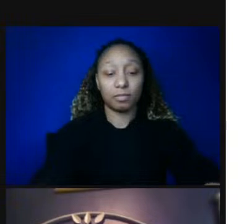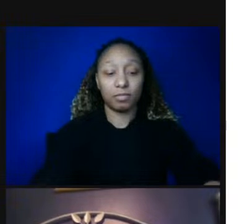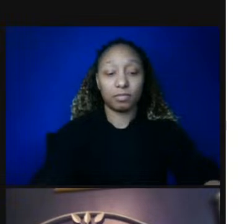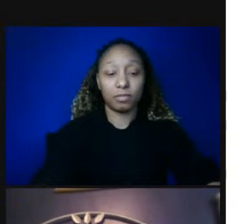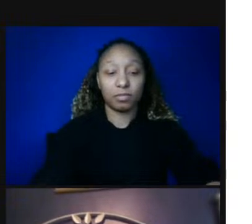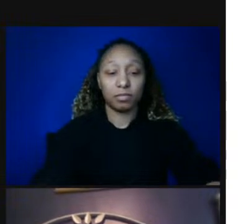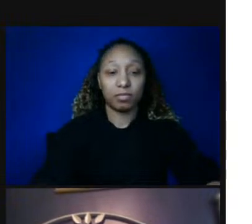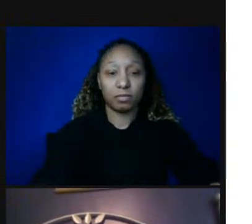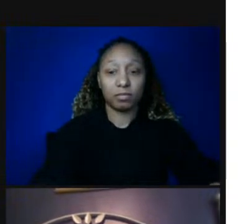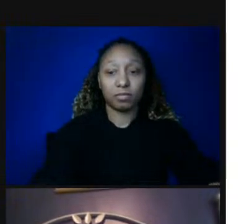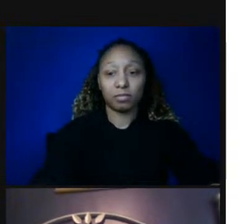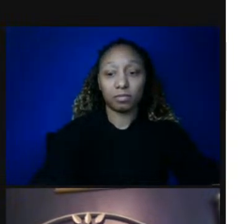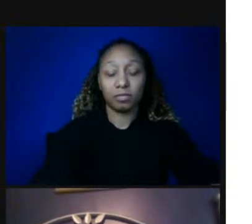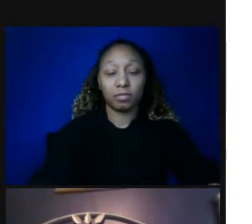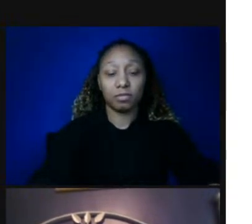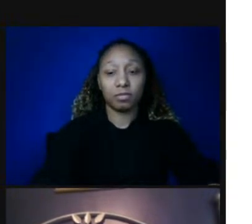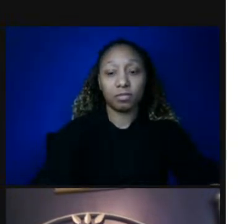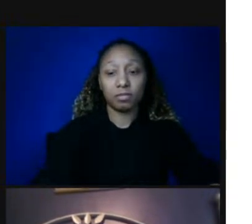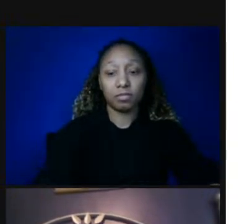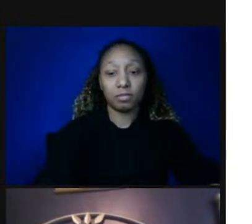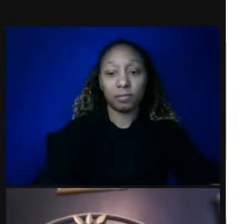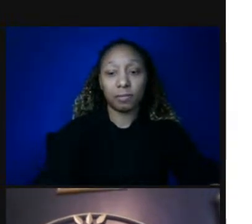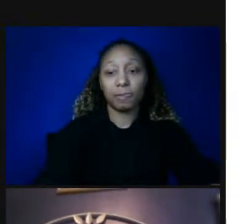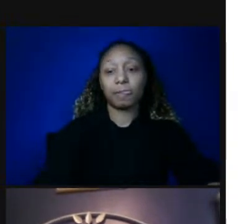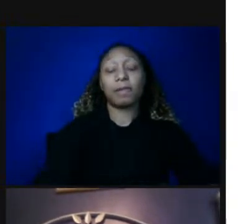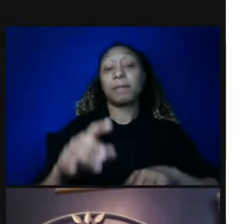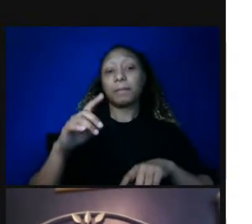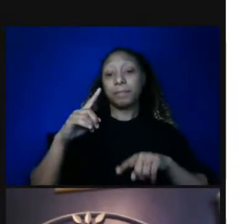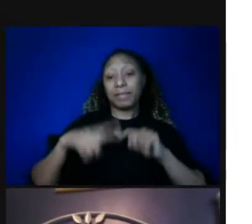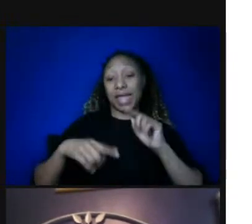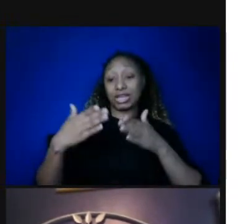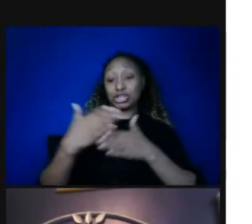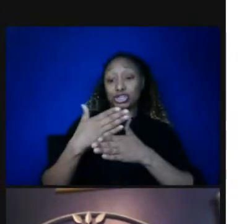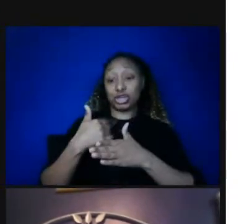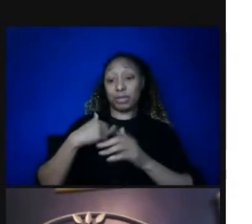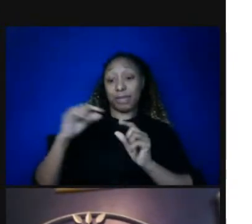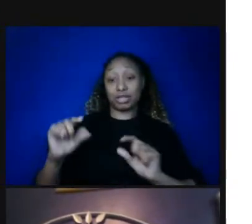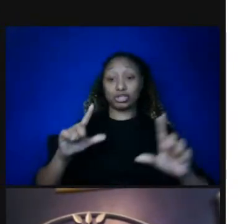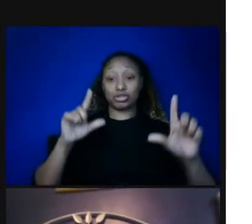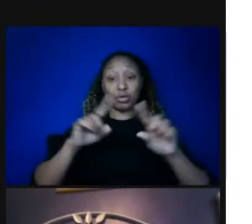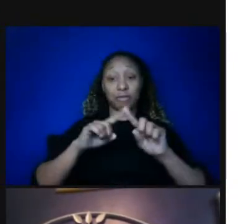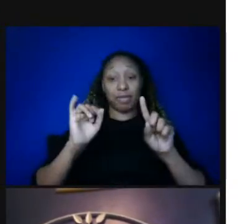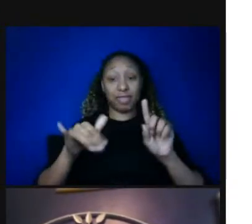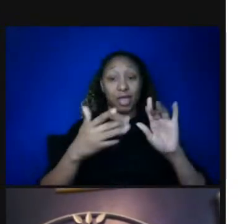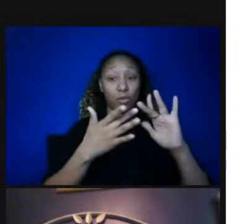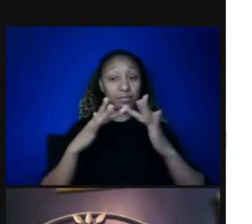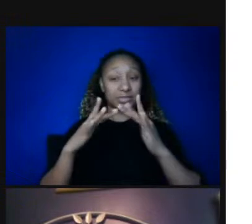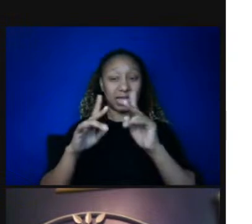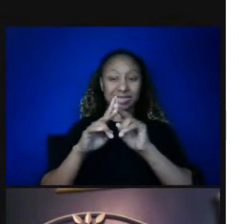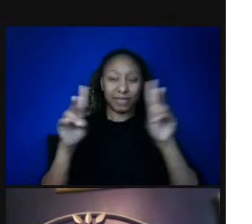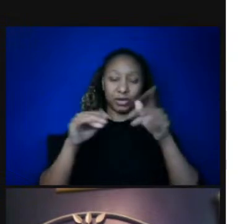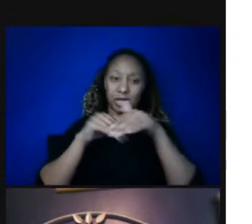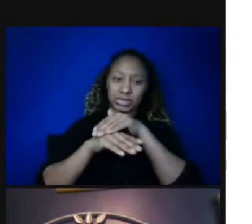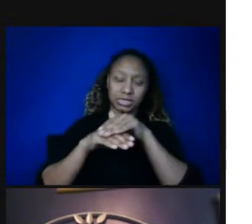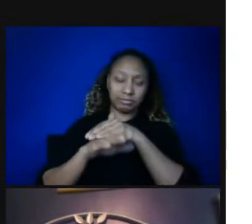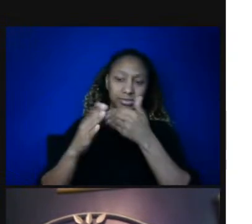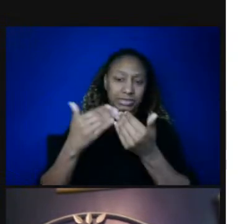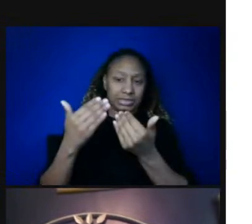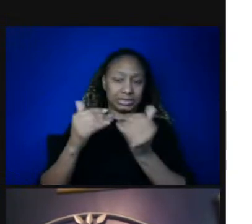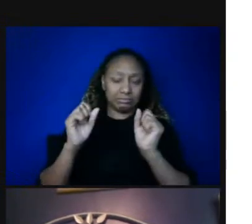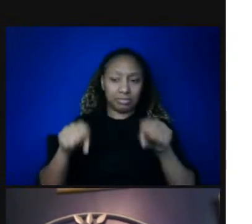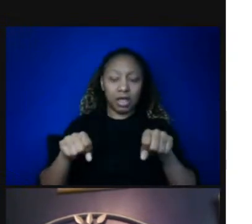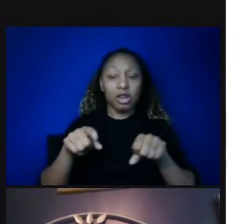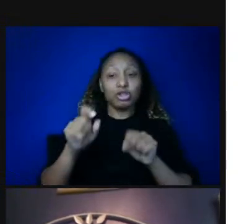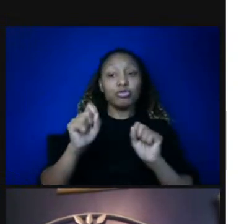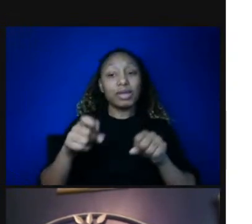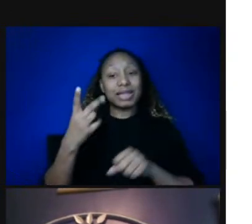not able to share my screen, but unfortunately, so the website is very, very navigable. You can follow this link, and